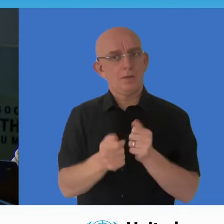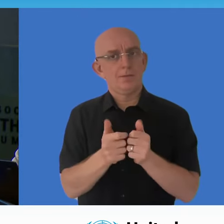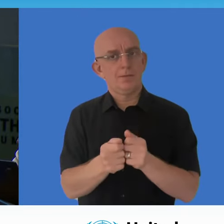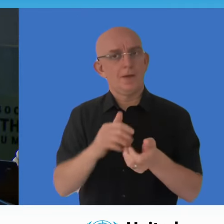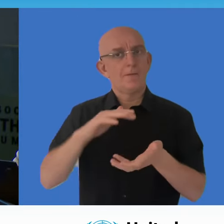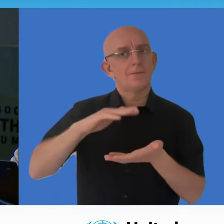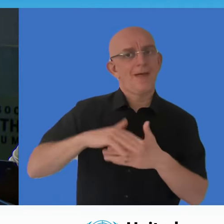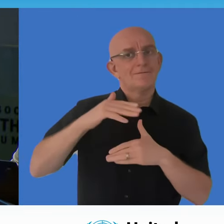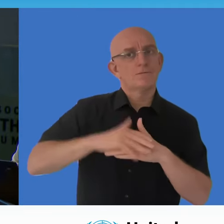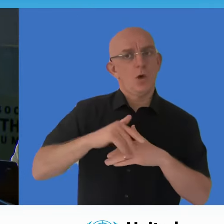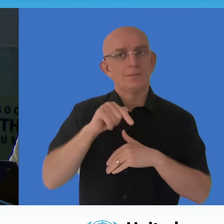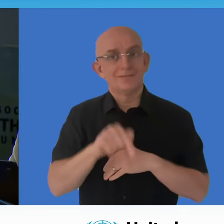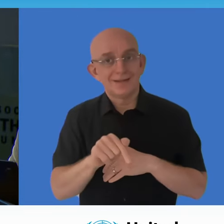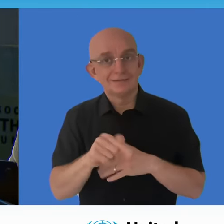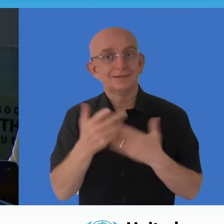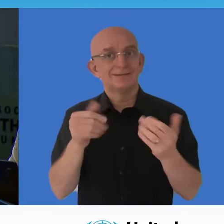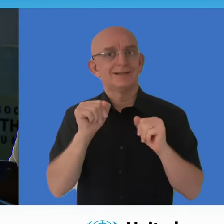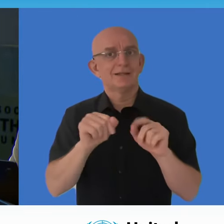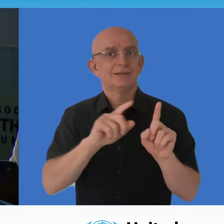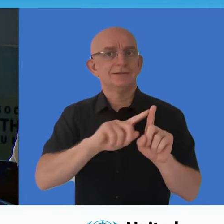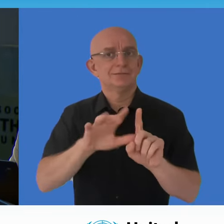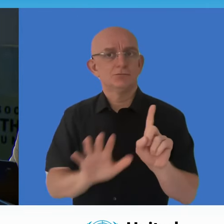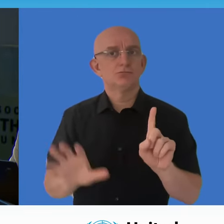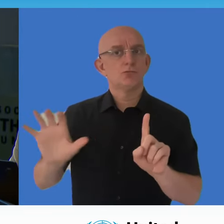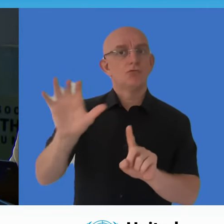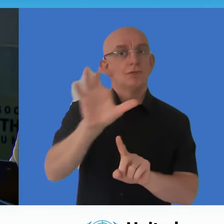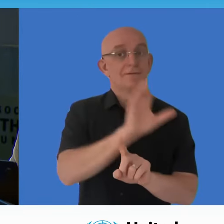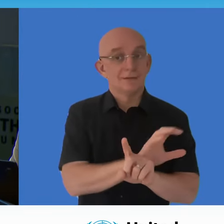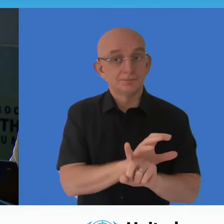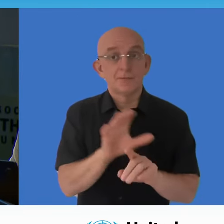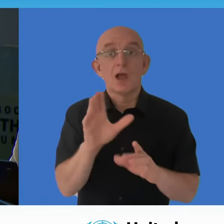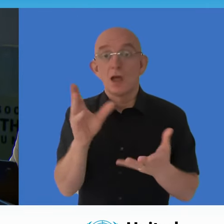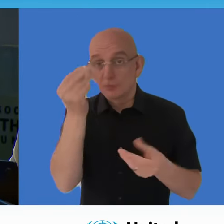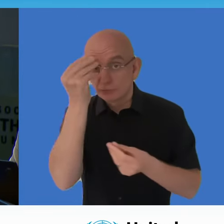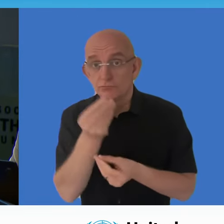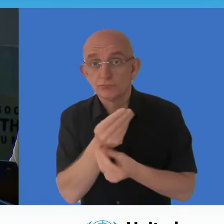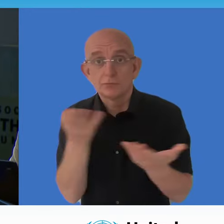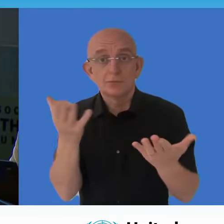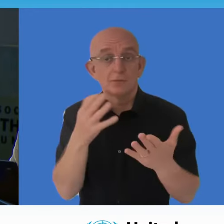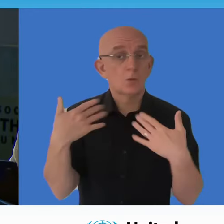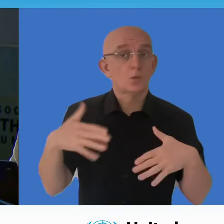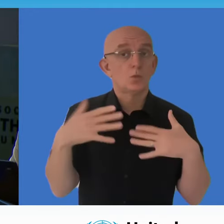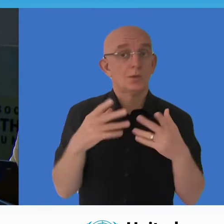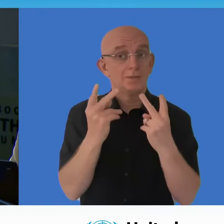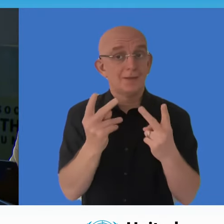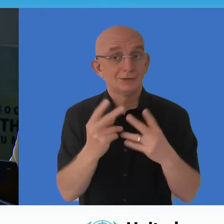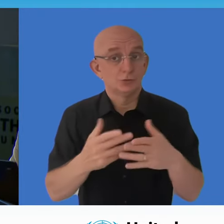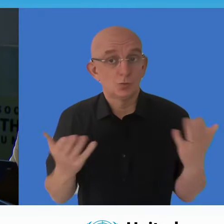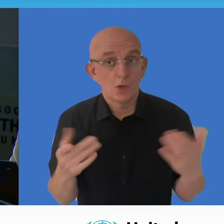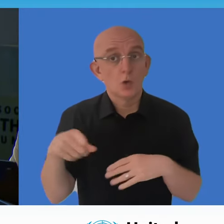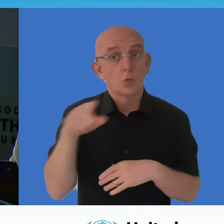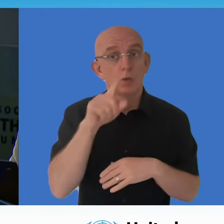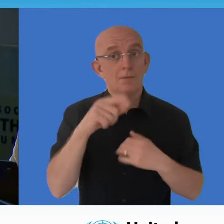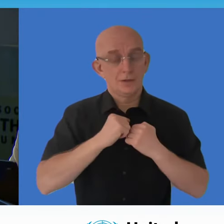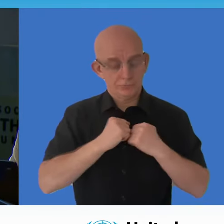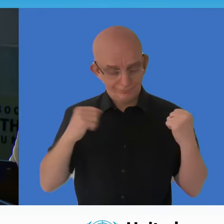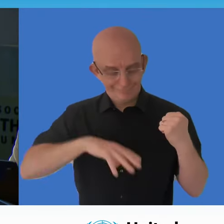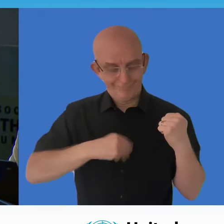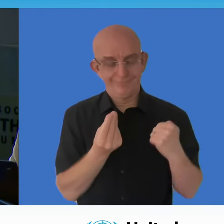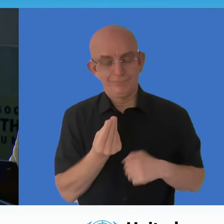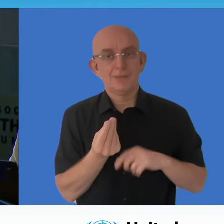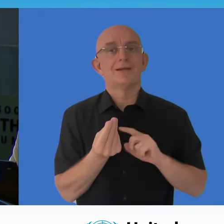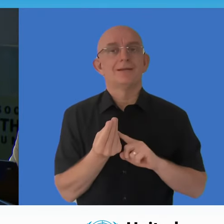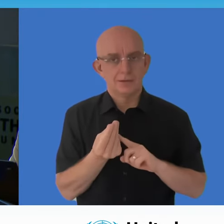messages. Find the courage within yourself to understand and know the life, challenges, and struggles of refugees and